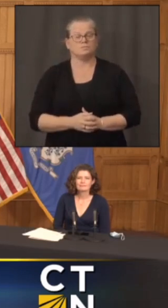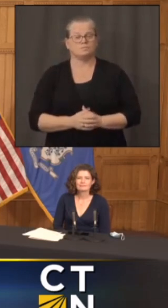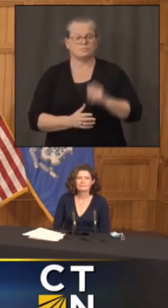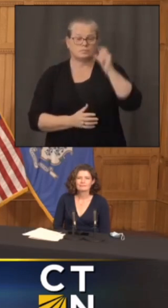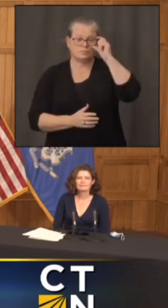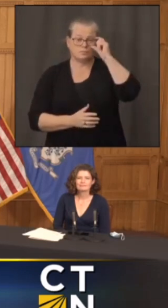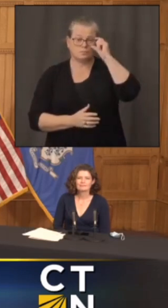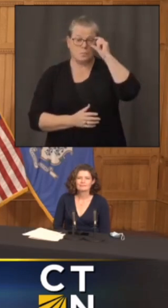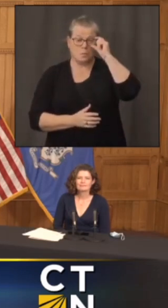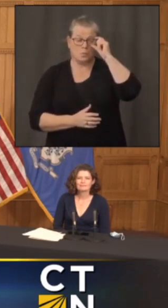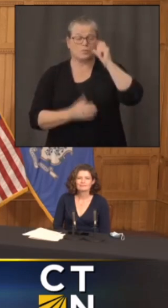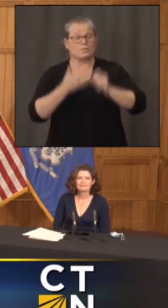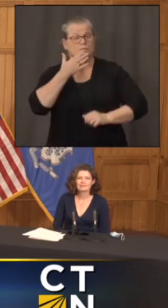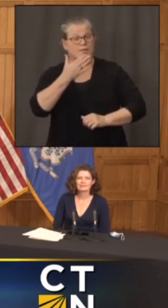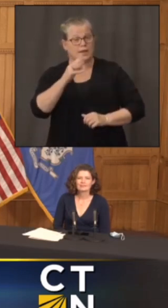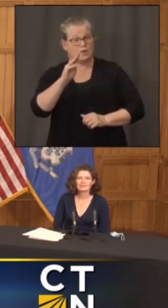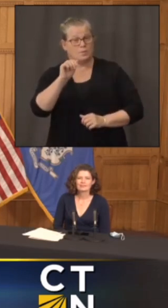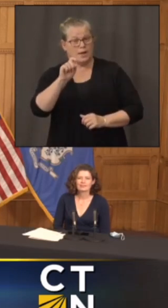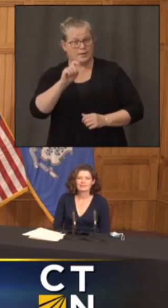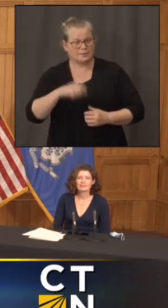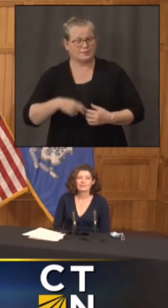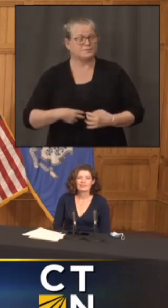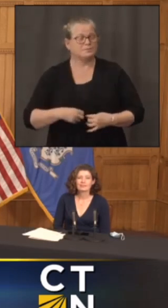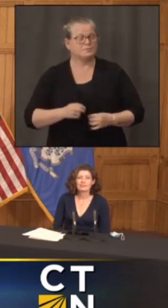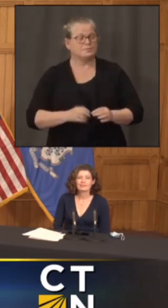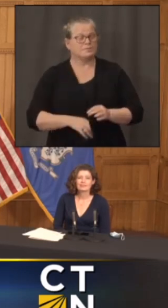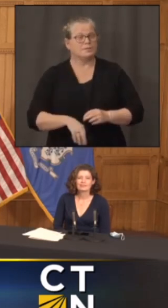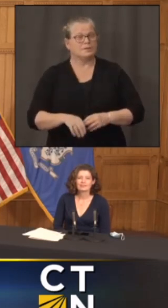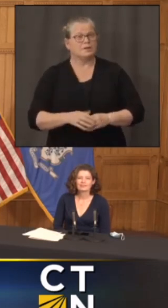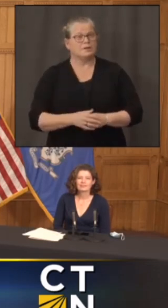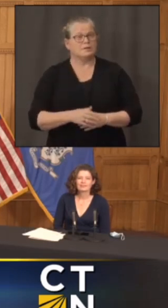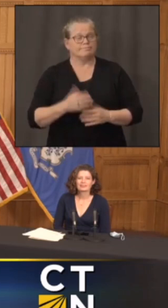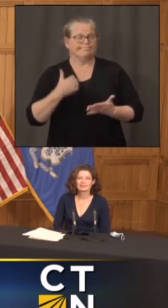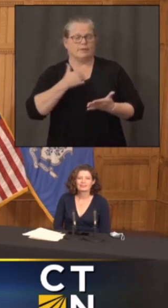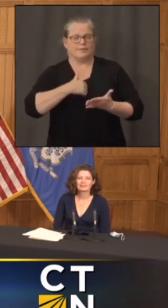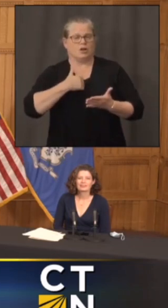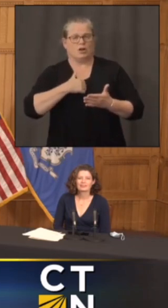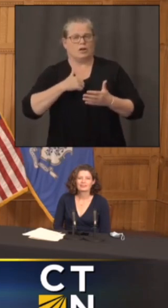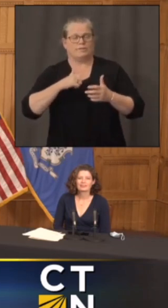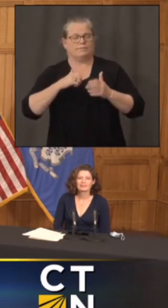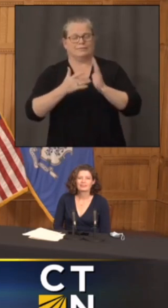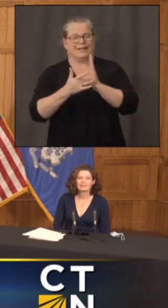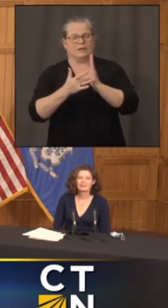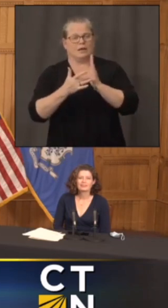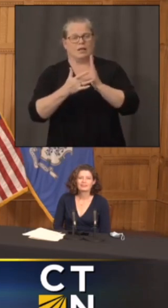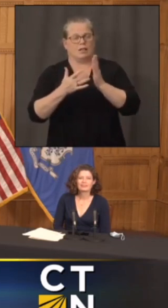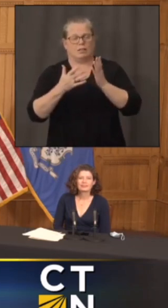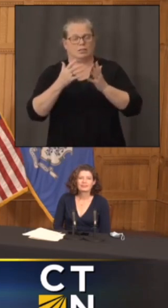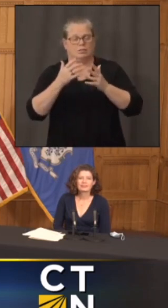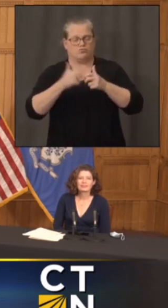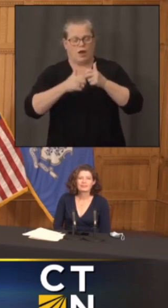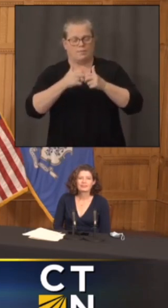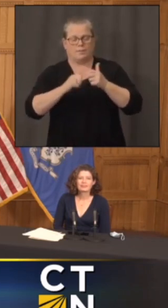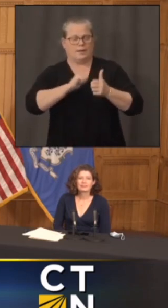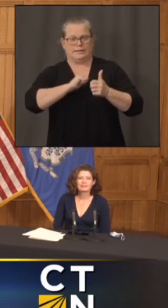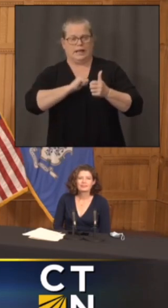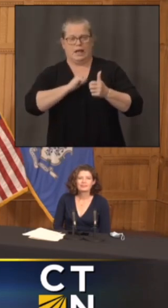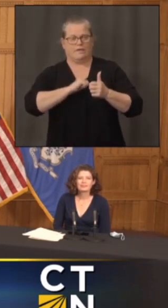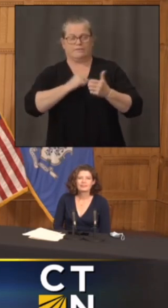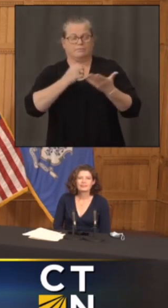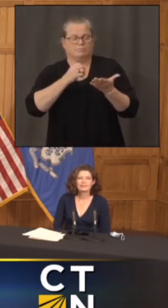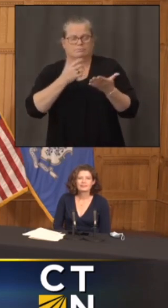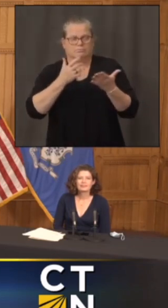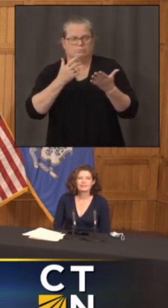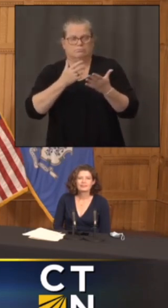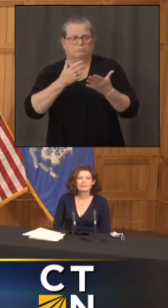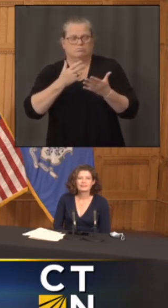Thanks, Max. And I had a little technical issue. I don't know if this was asked, but when it comes to the